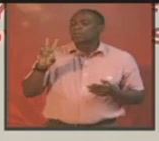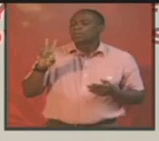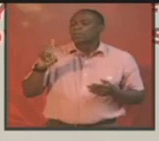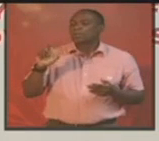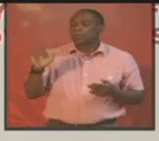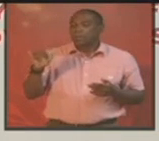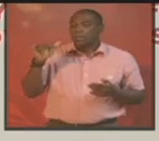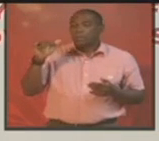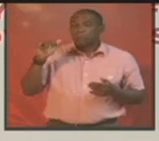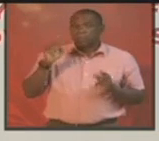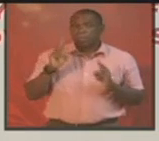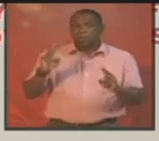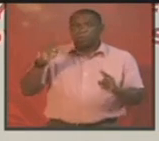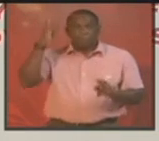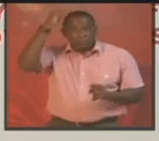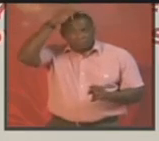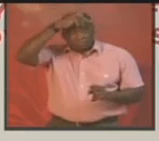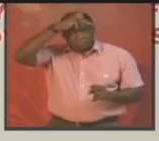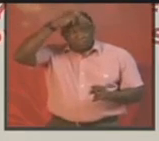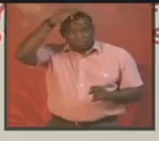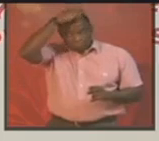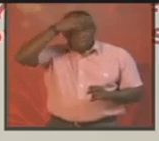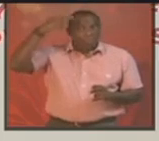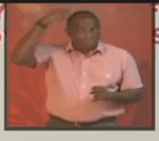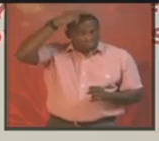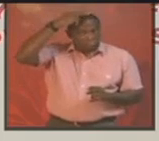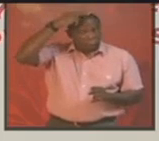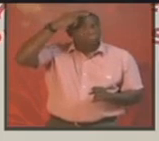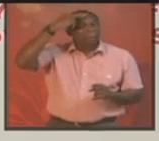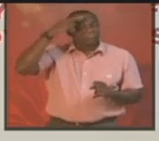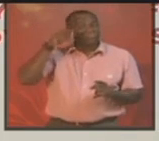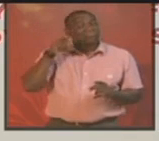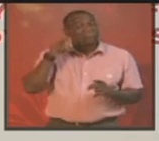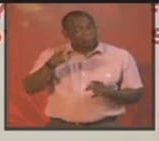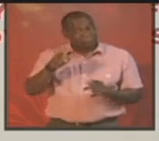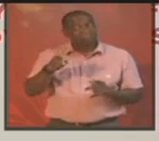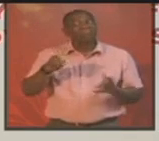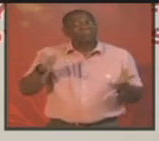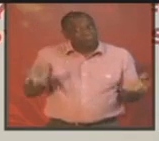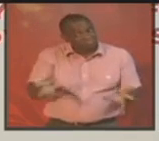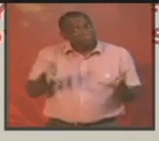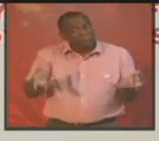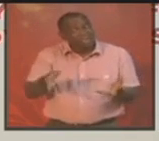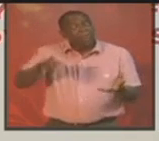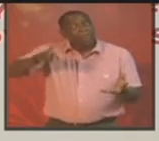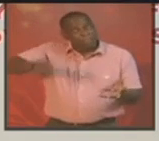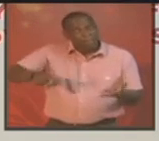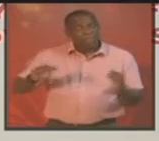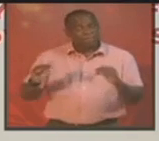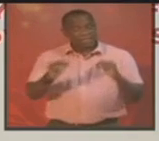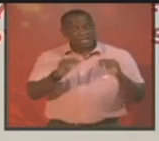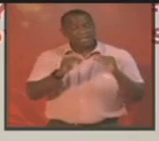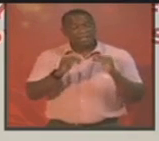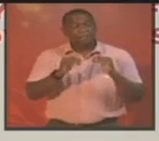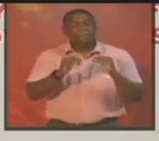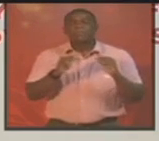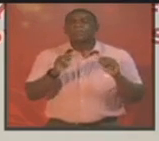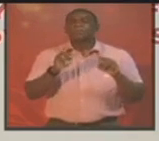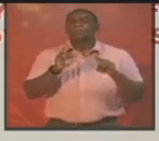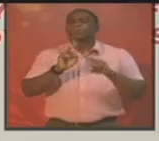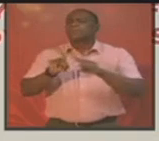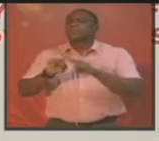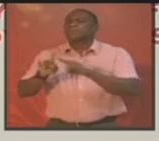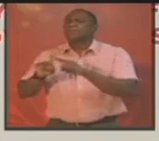voices, globally and regionally, are raising their tone and